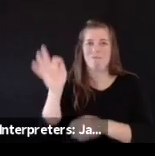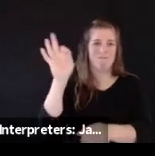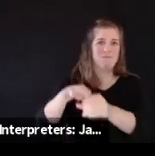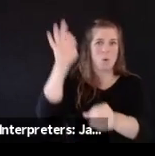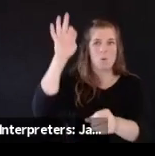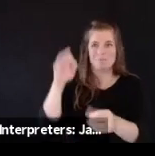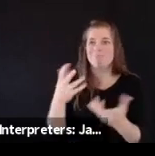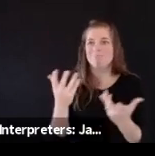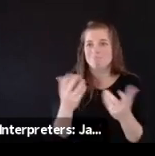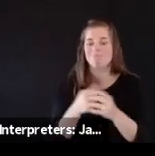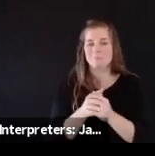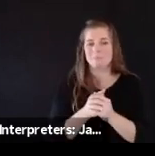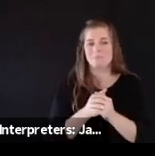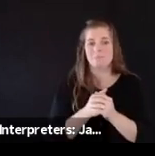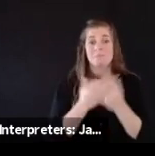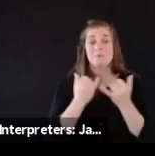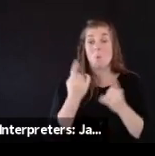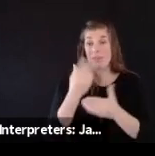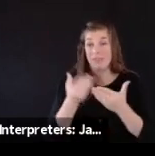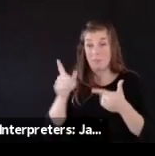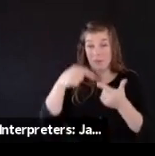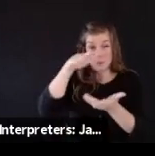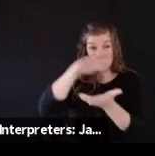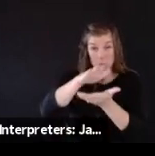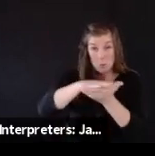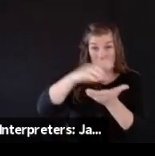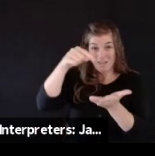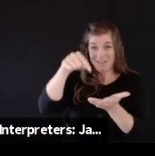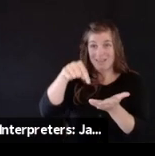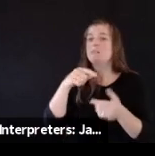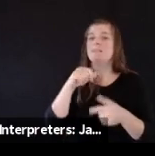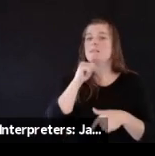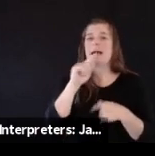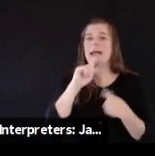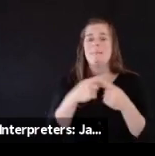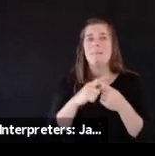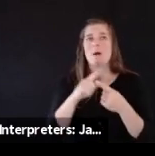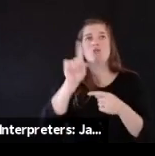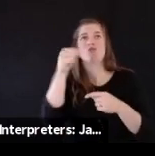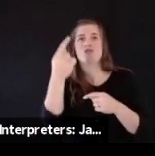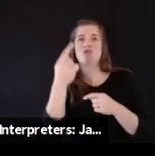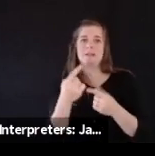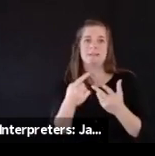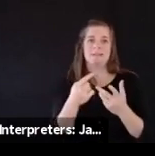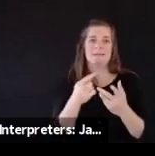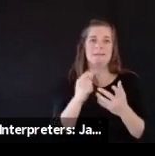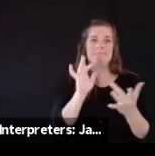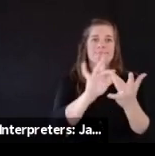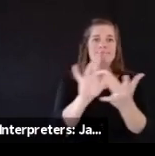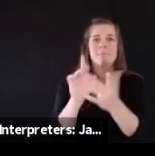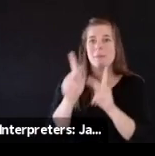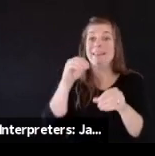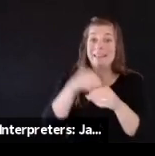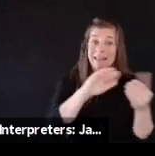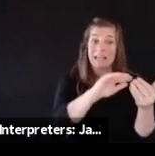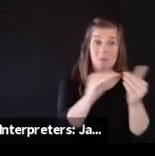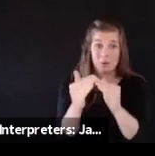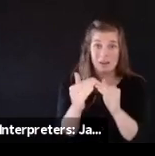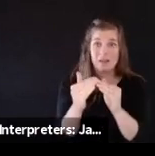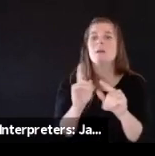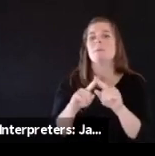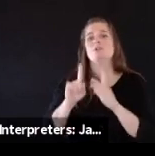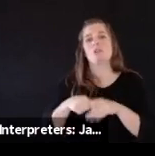want to note about this school is that it's not just about getting people in their community, but it also starts in the home.